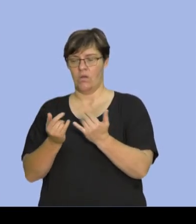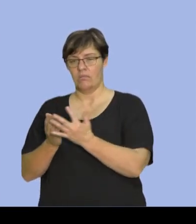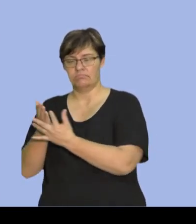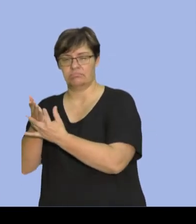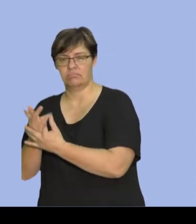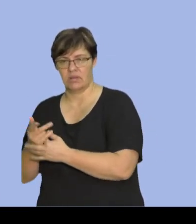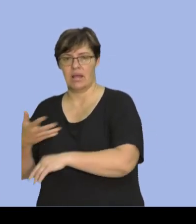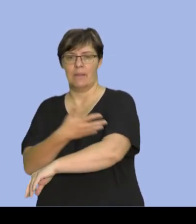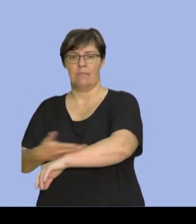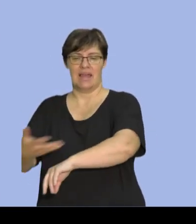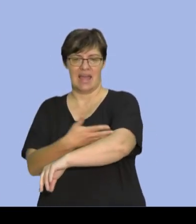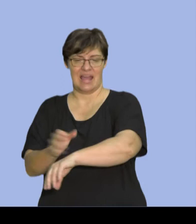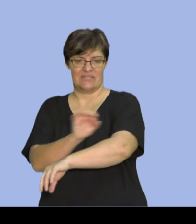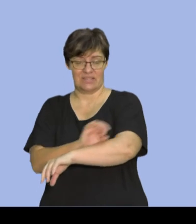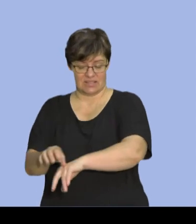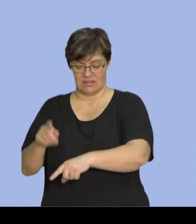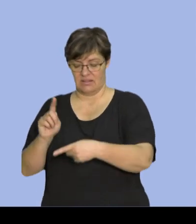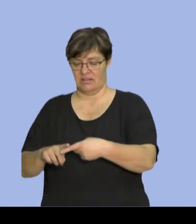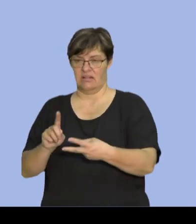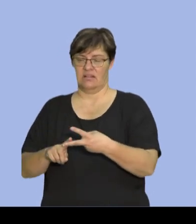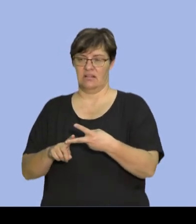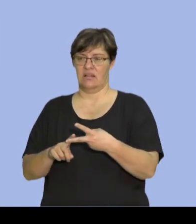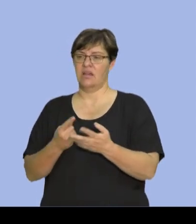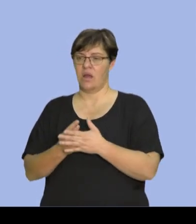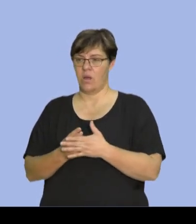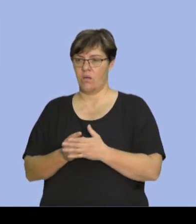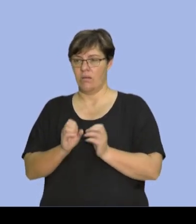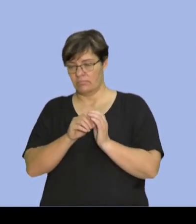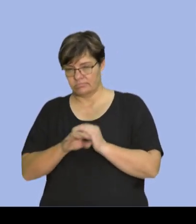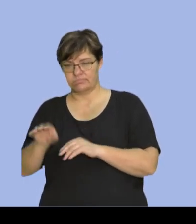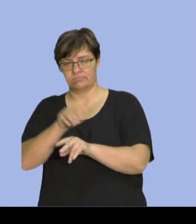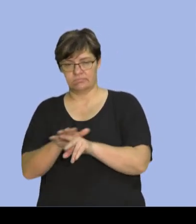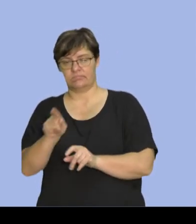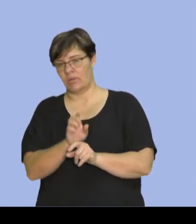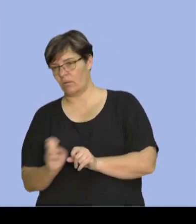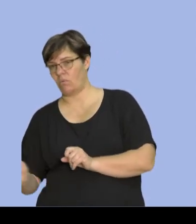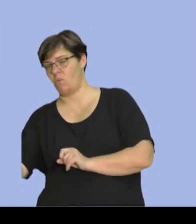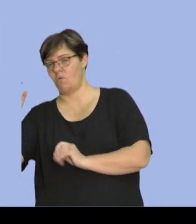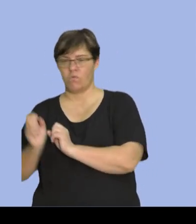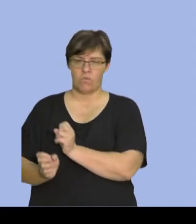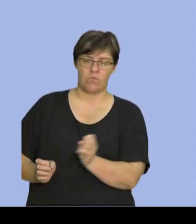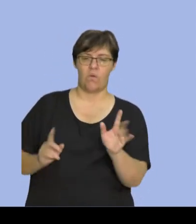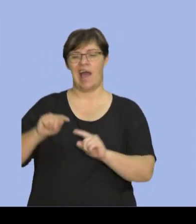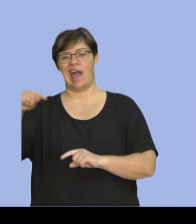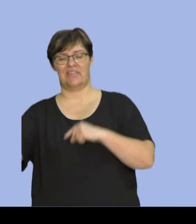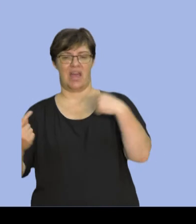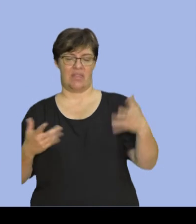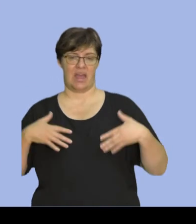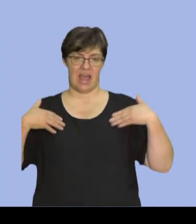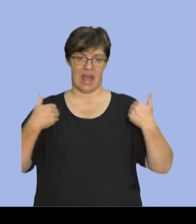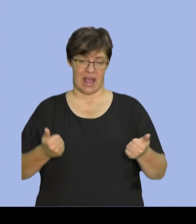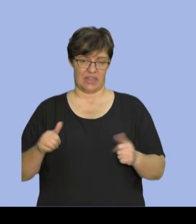invaded blood vessels, and where these cells are carried in the blood capillaries and vessels and spread to other